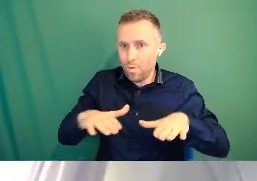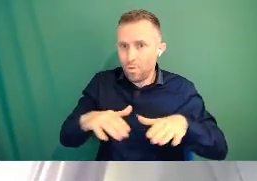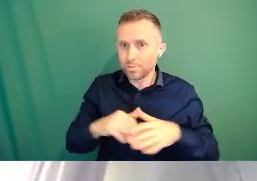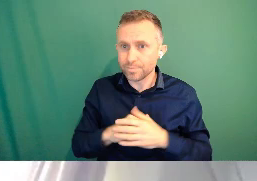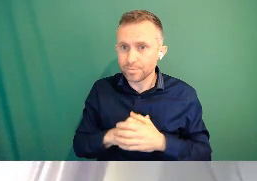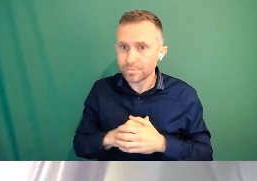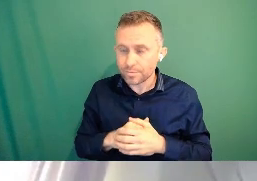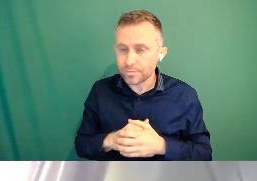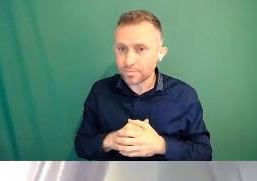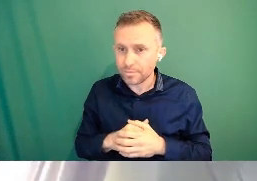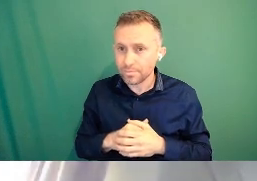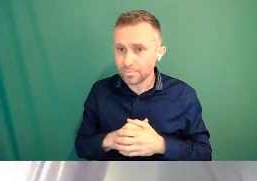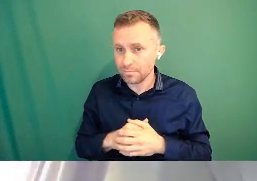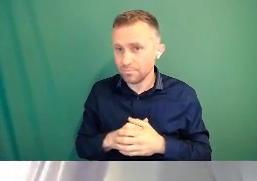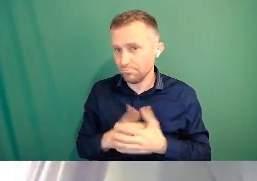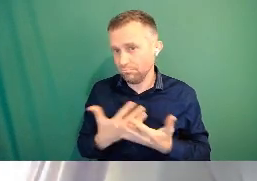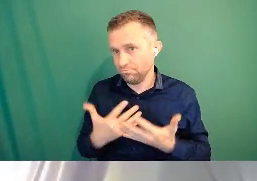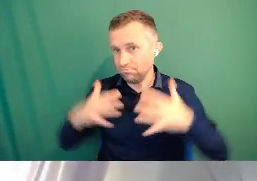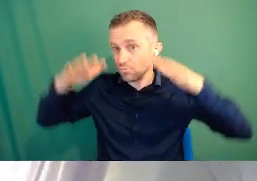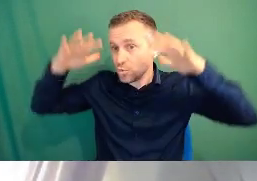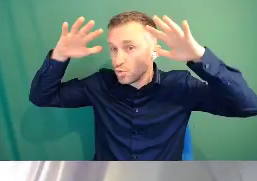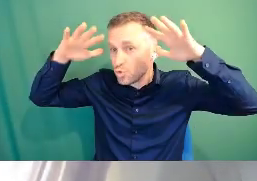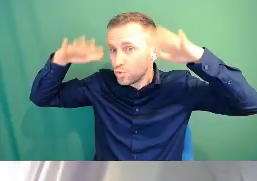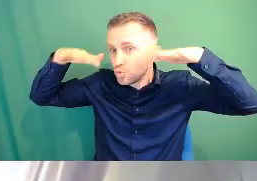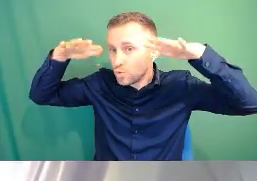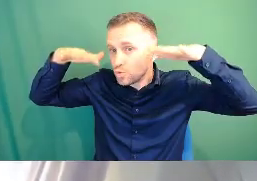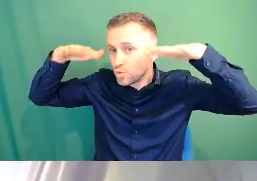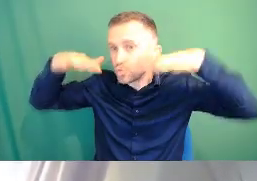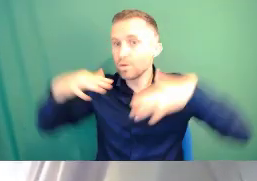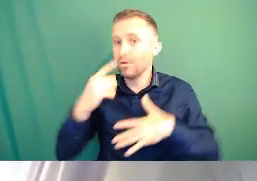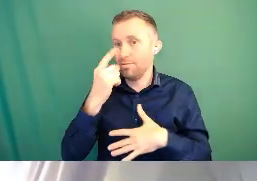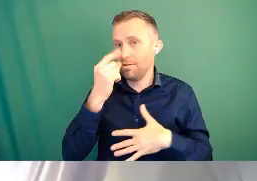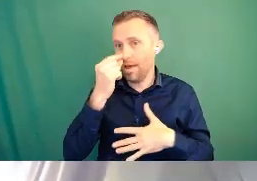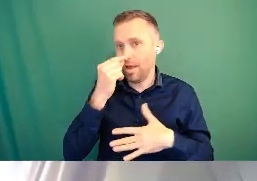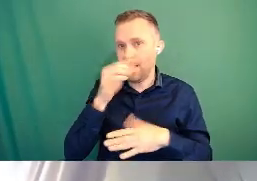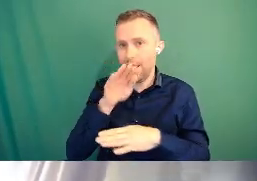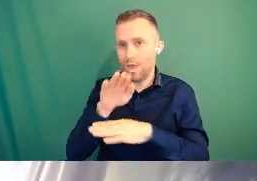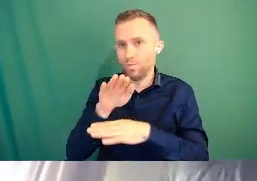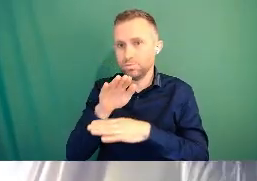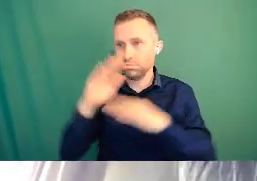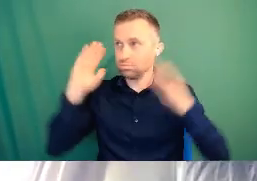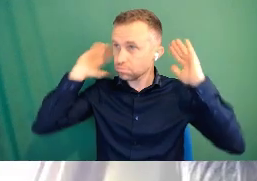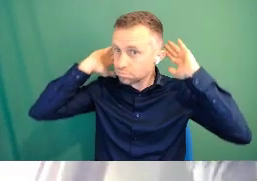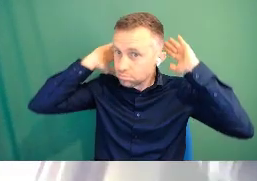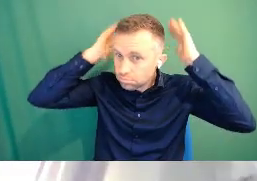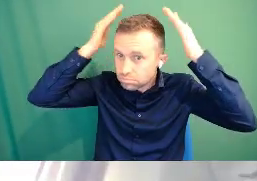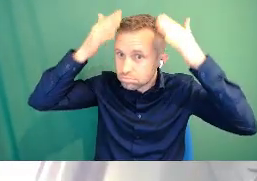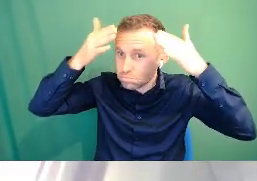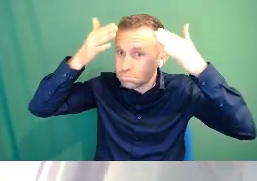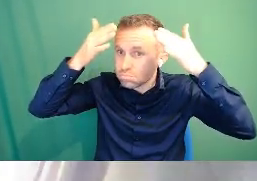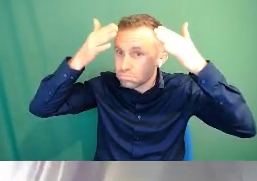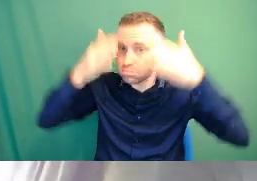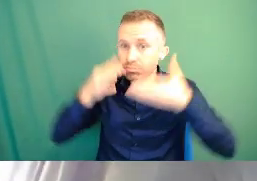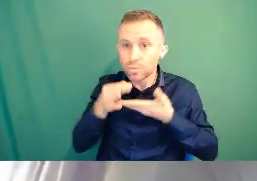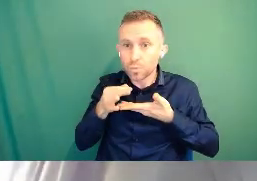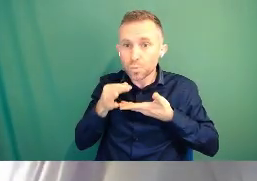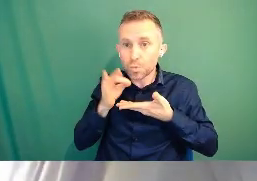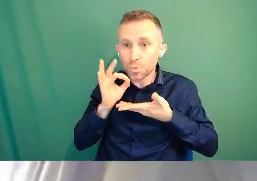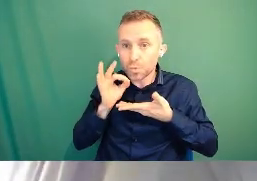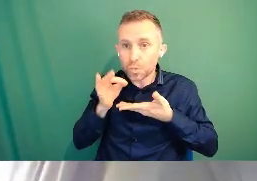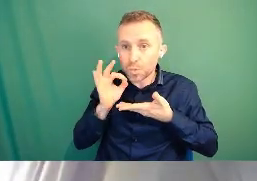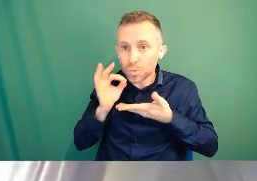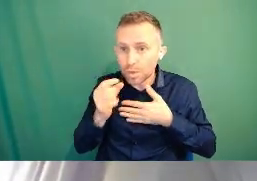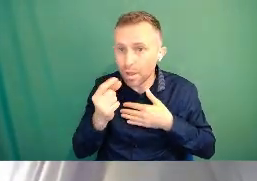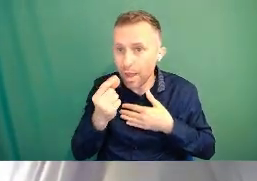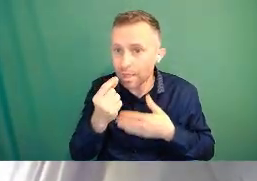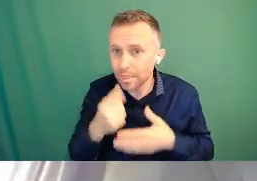the ground floor. So that is sheltered. So generally, even if it's raining, I mean, we had, what was it, the day before yesterday, we had